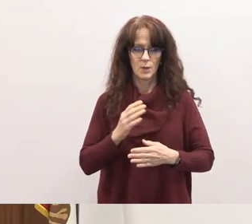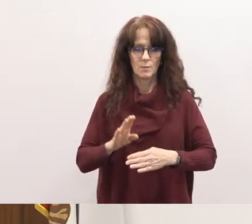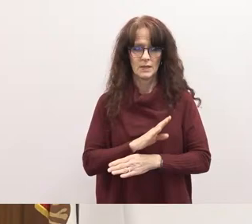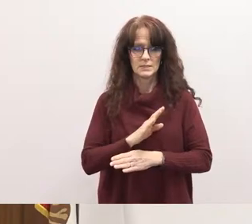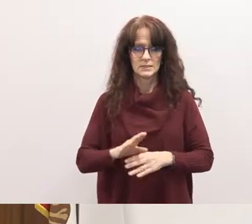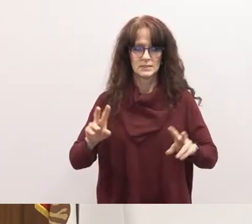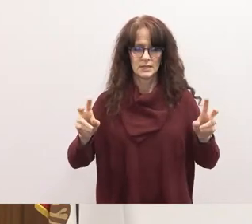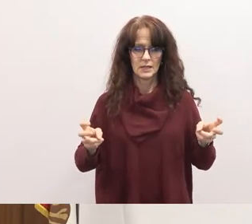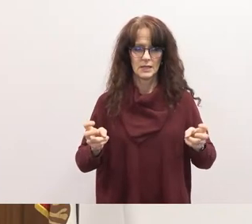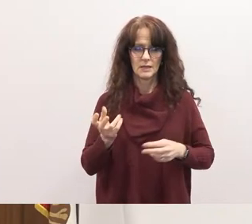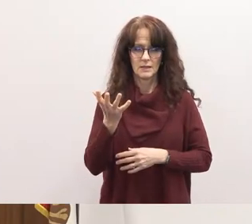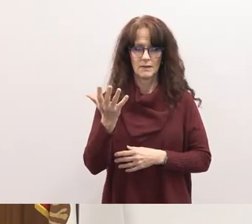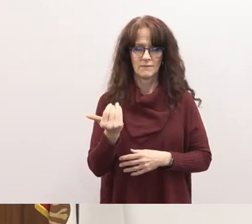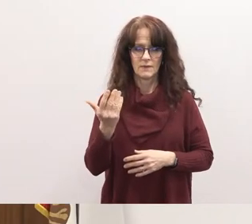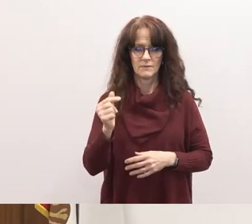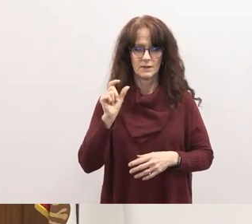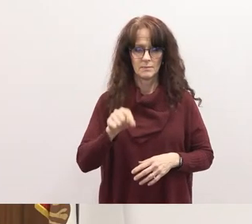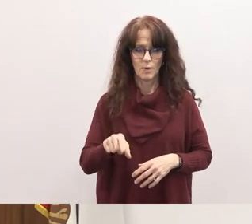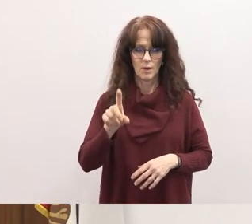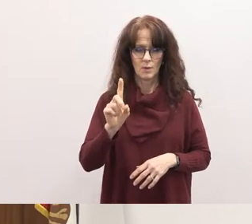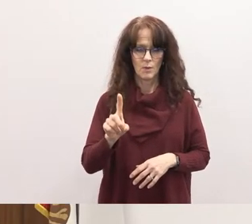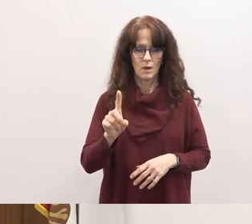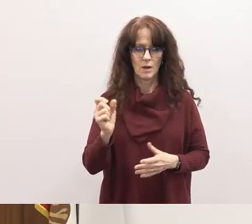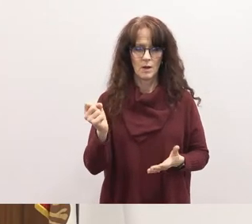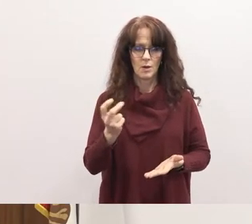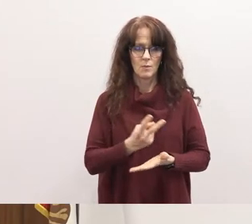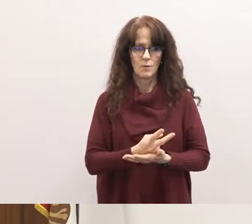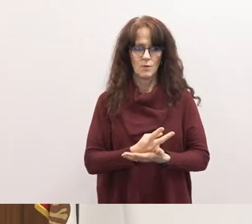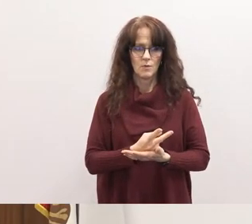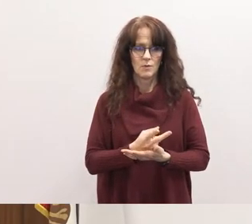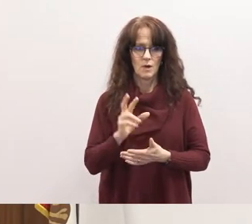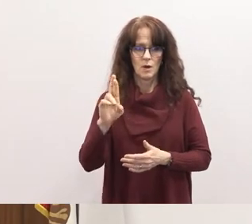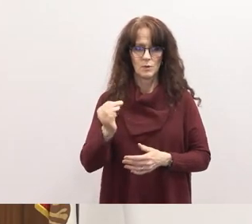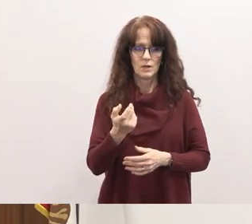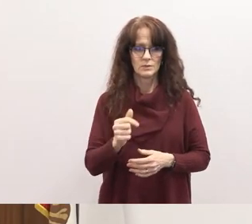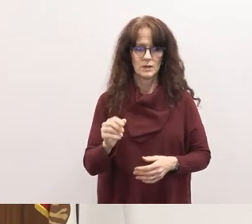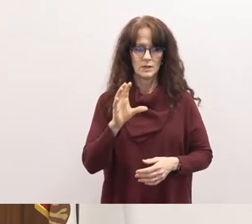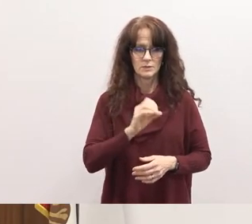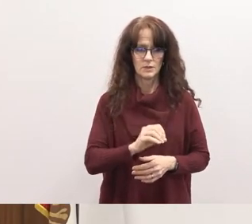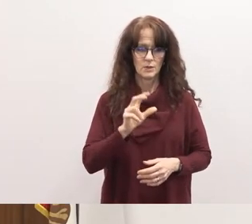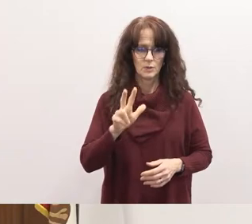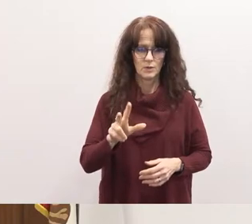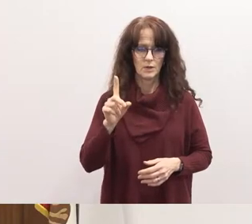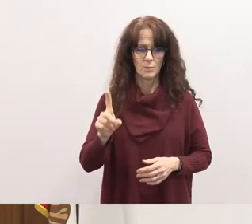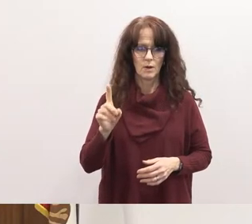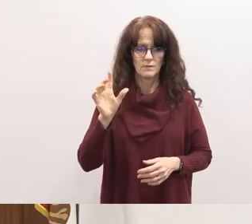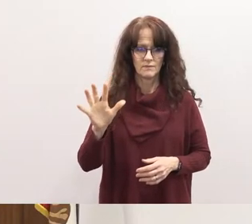item, 15.1, approval of resolution